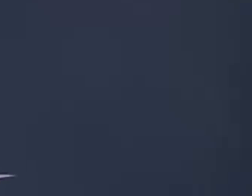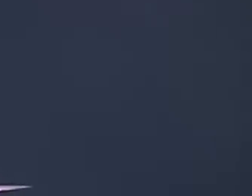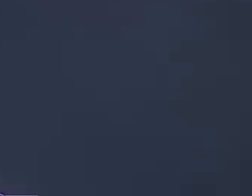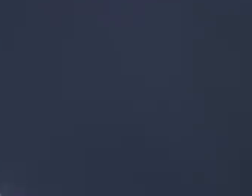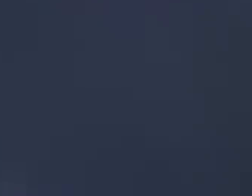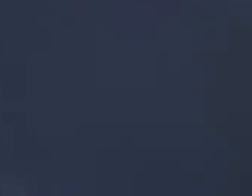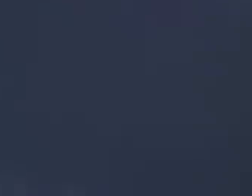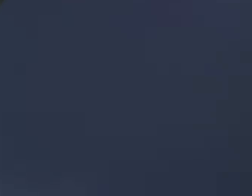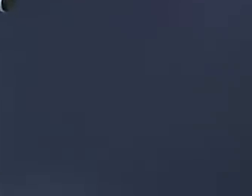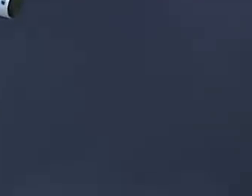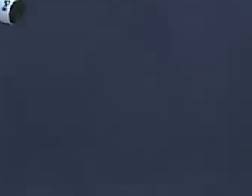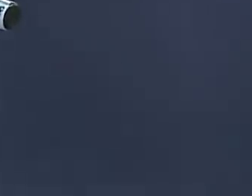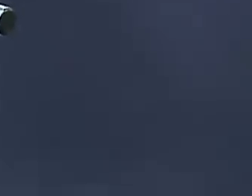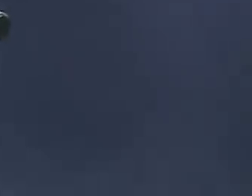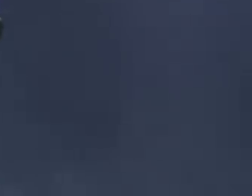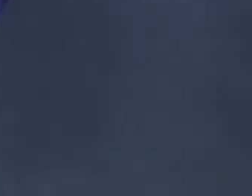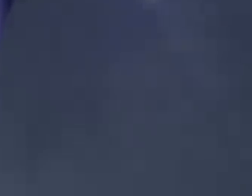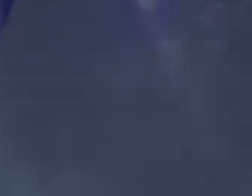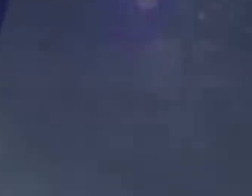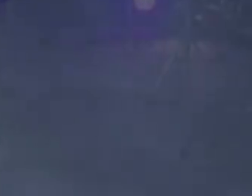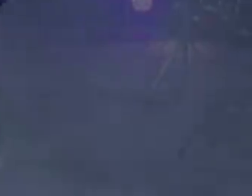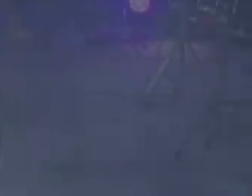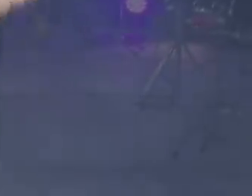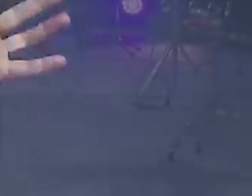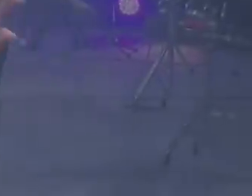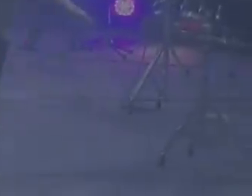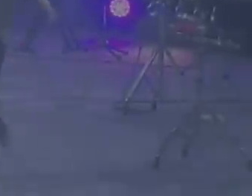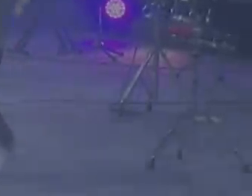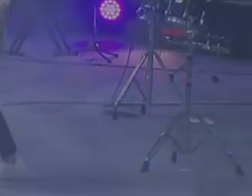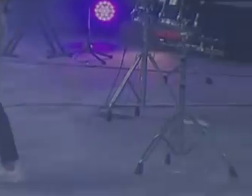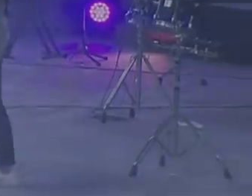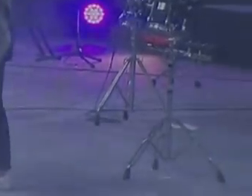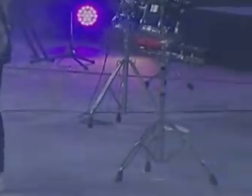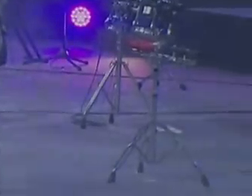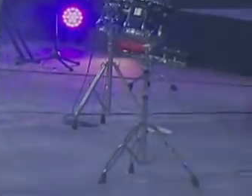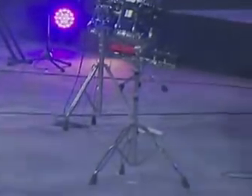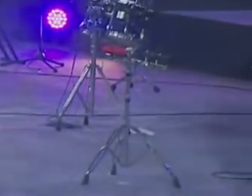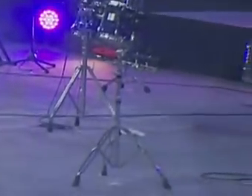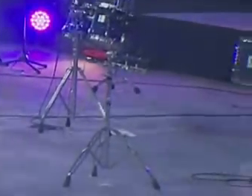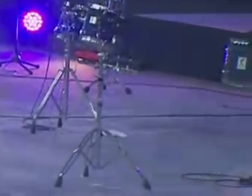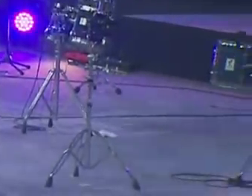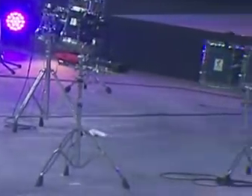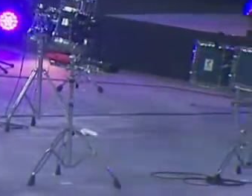wait upon the Lord. I shall